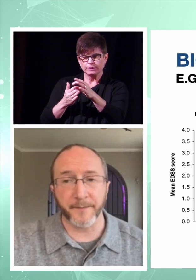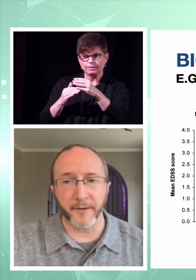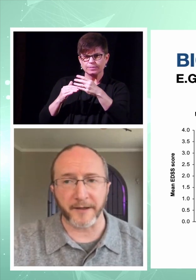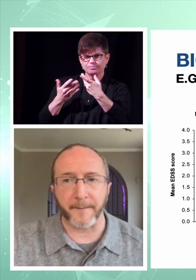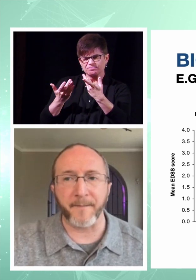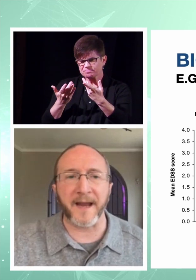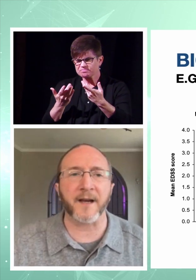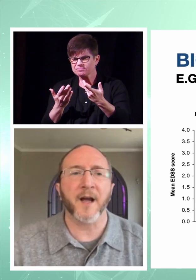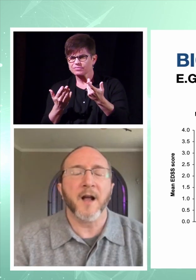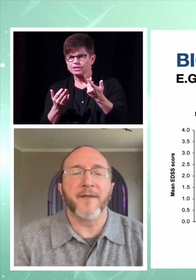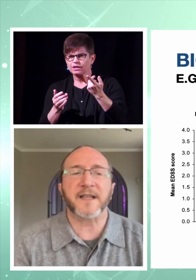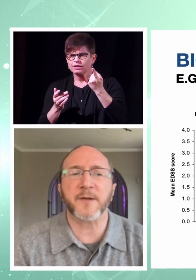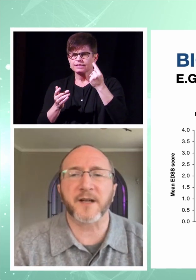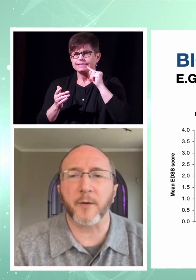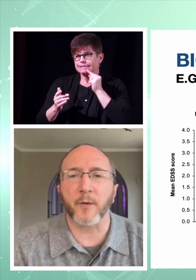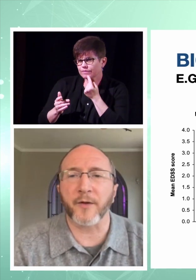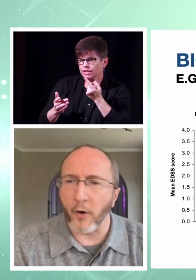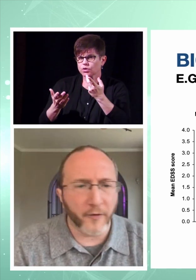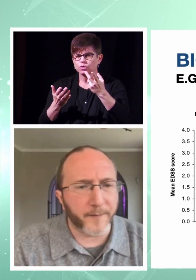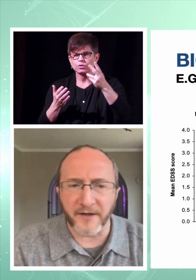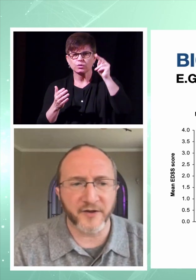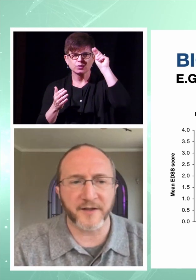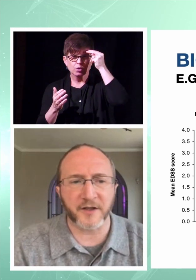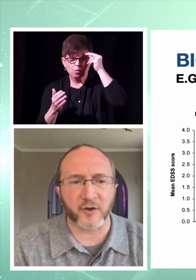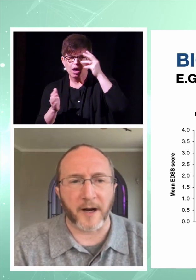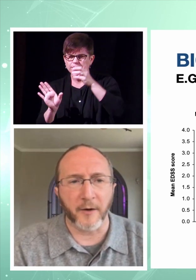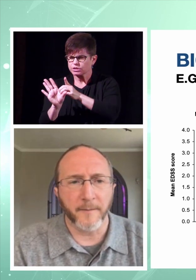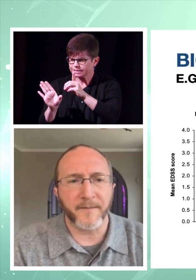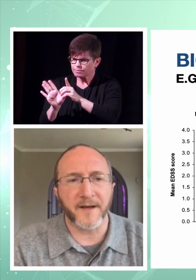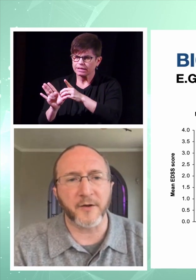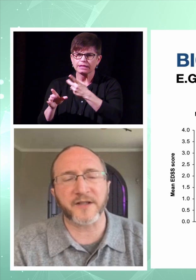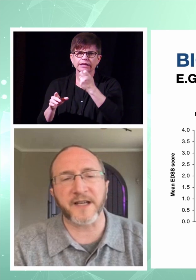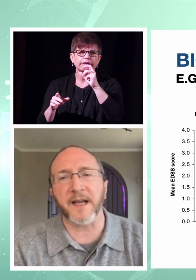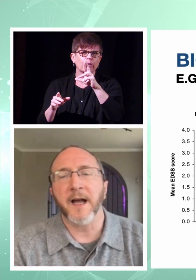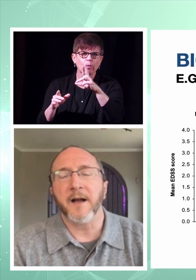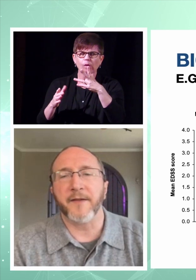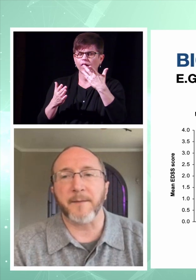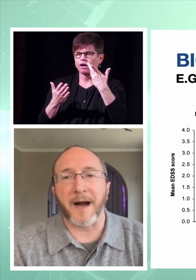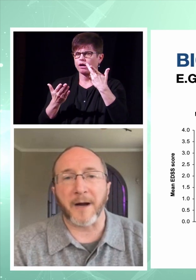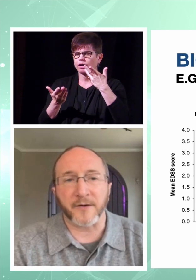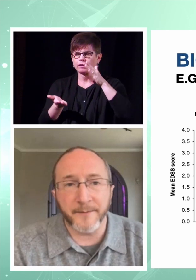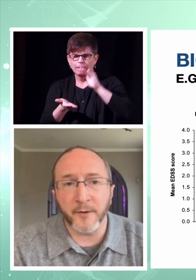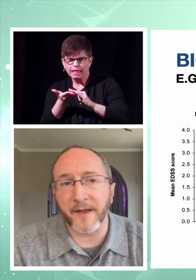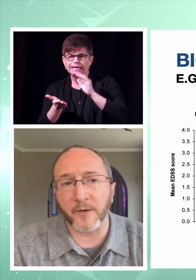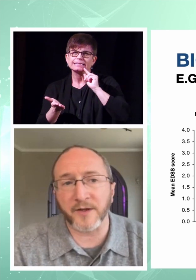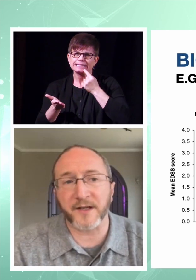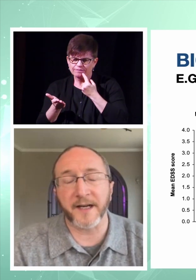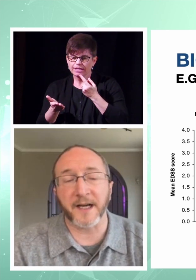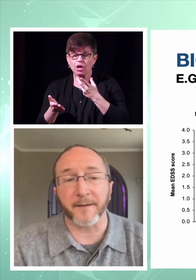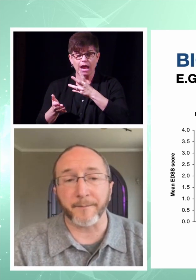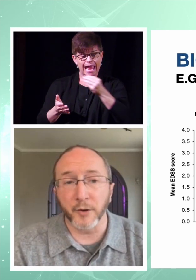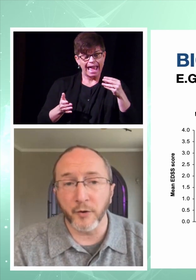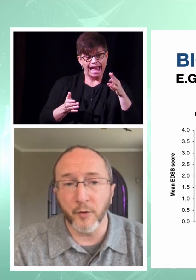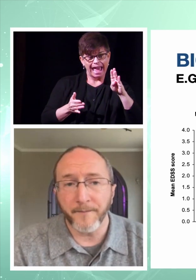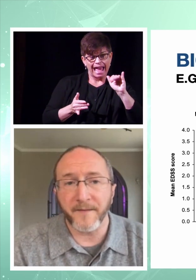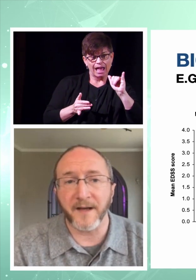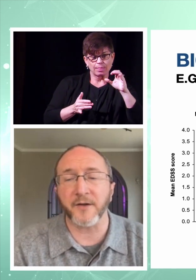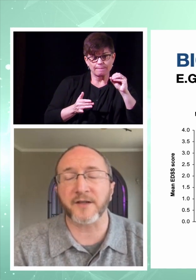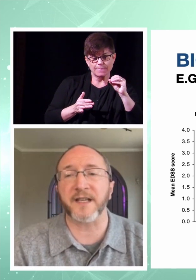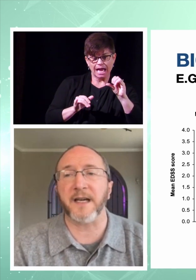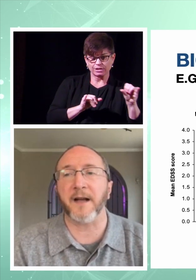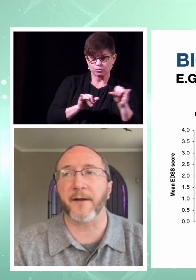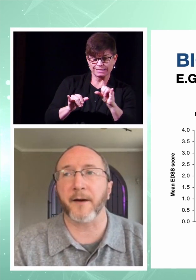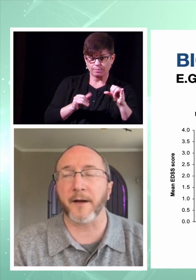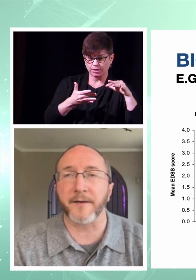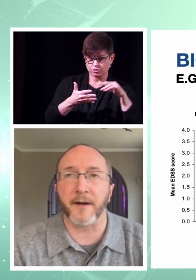neurological disability. And this was done with all the patients in the trial. And you see the biosimilar that we're studying in blue, and